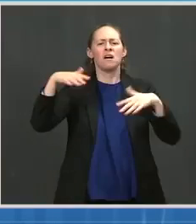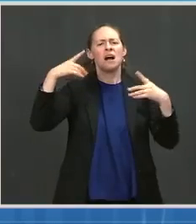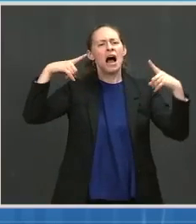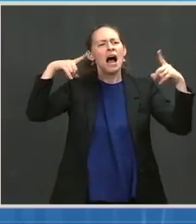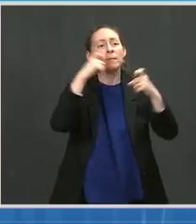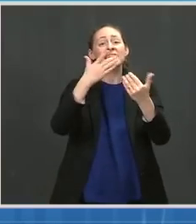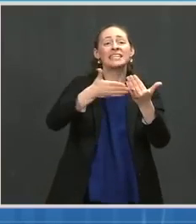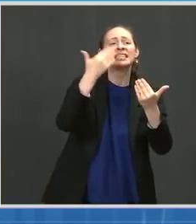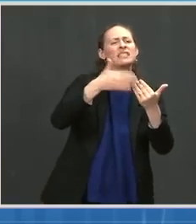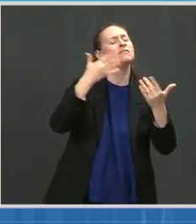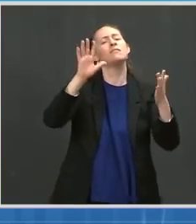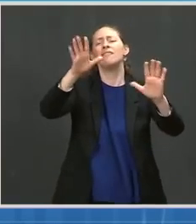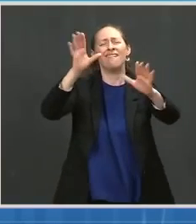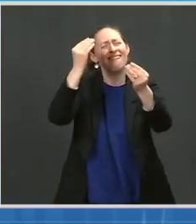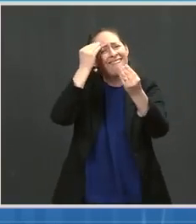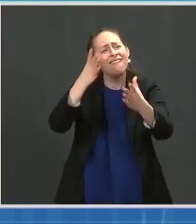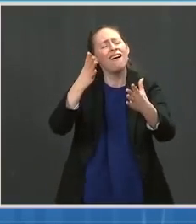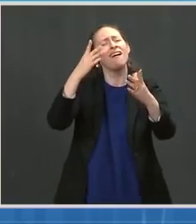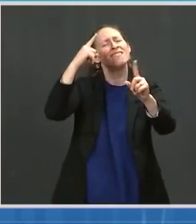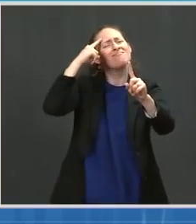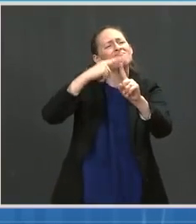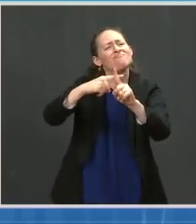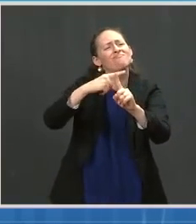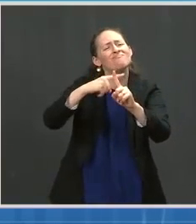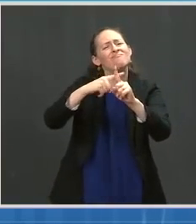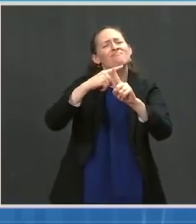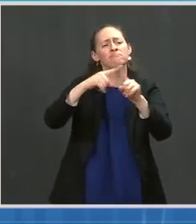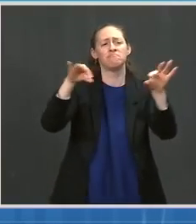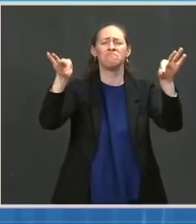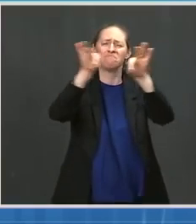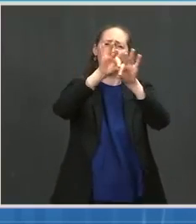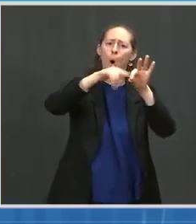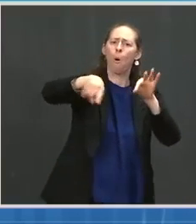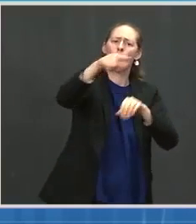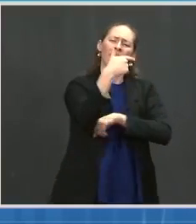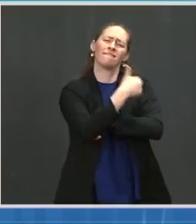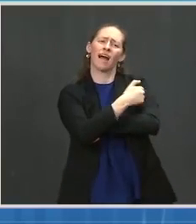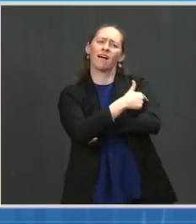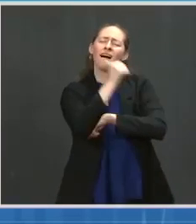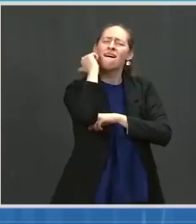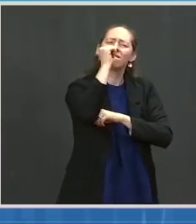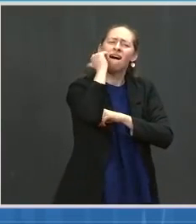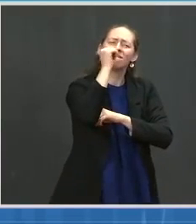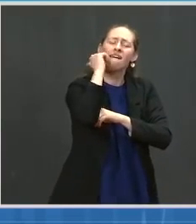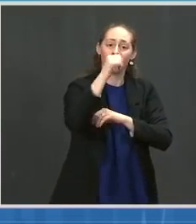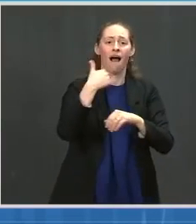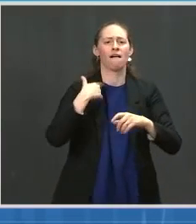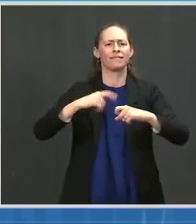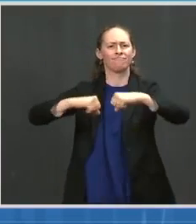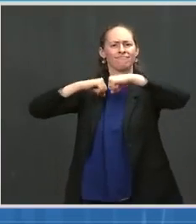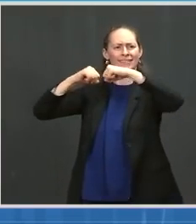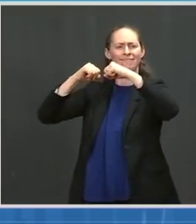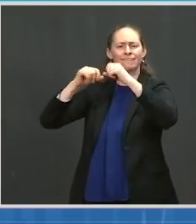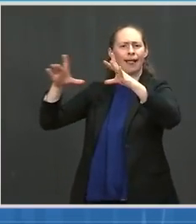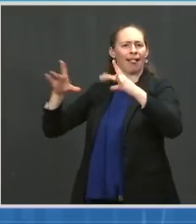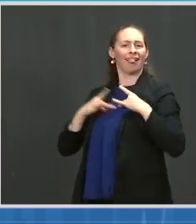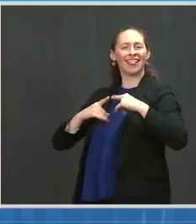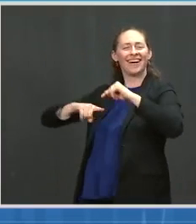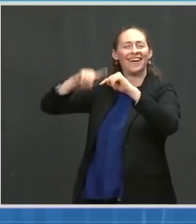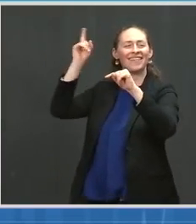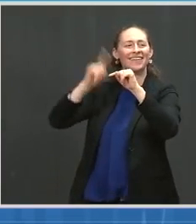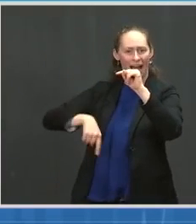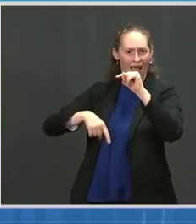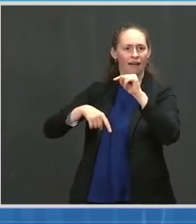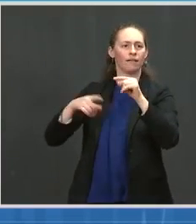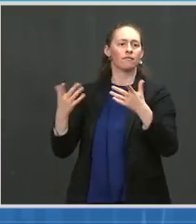hope, and more Americans are being vaccinated and protected from COVID-19. On the other hand, cases and